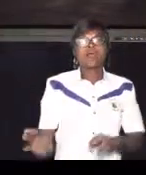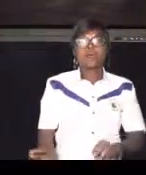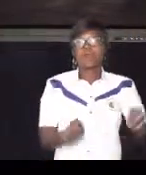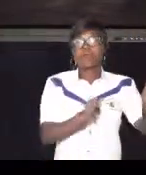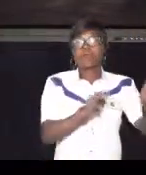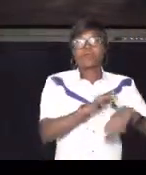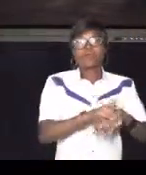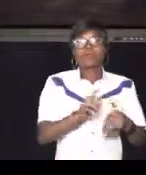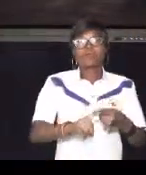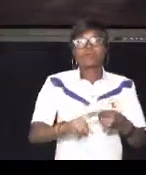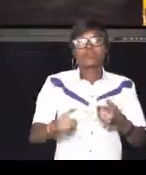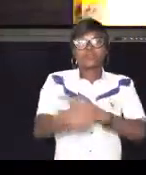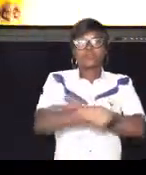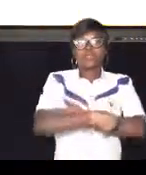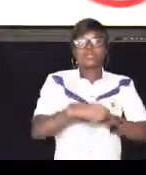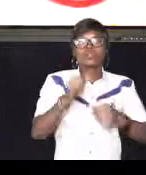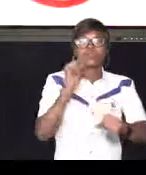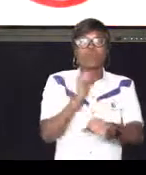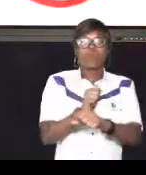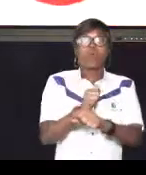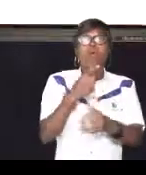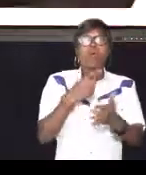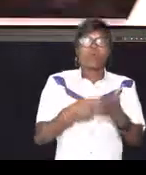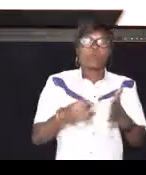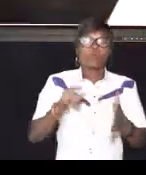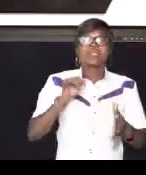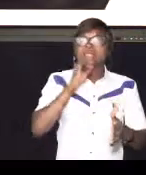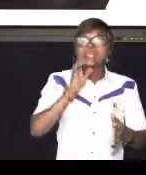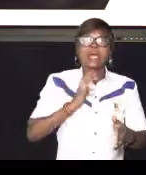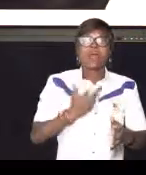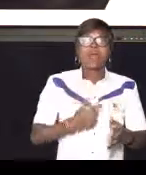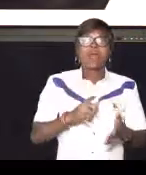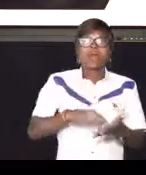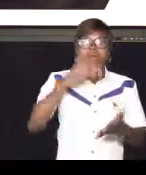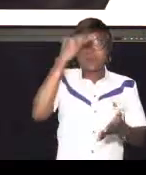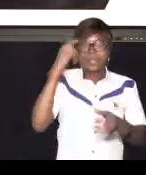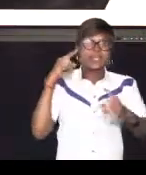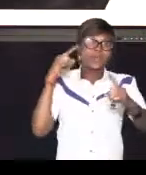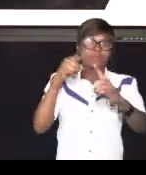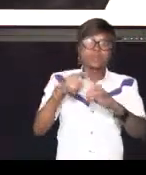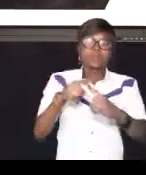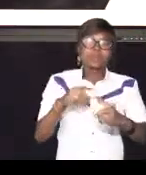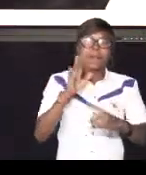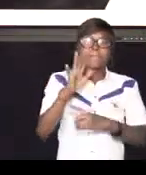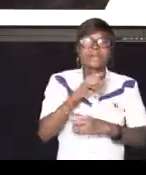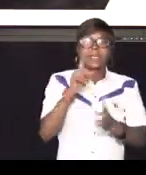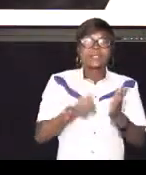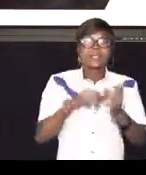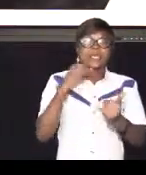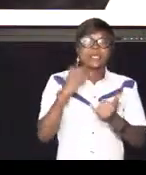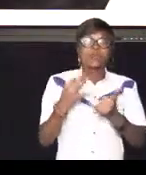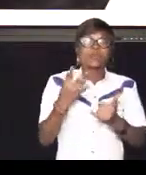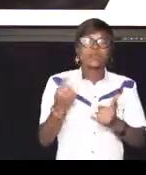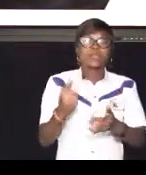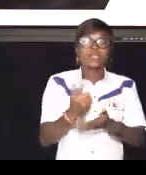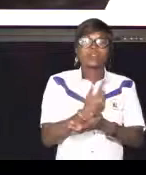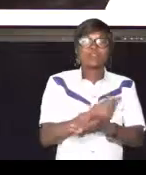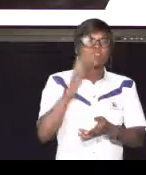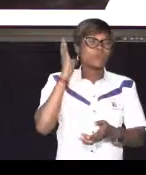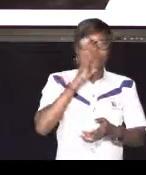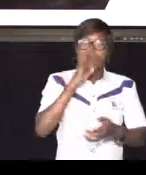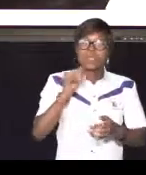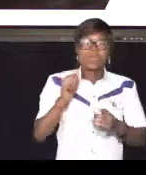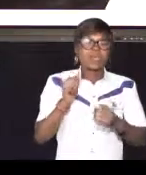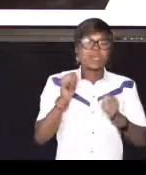Now, moving on to today's work. What are our learning objectives? By the end of the lesson, you should be able to appreciate the idea